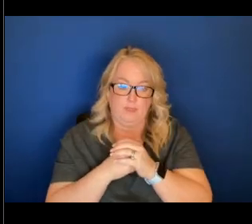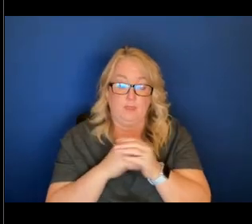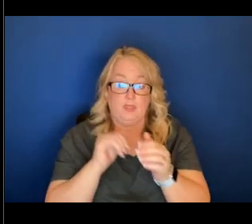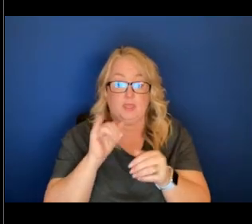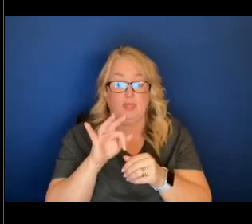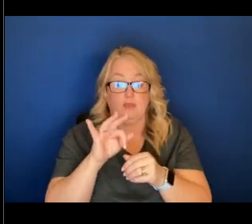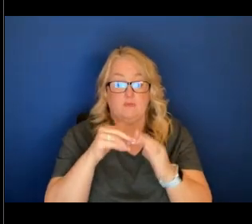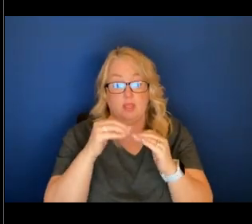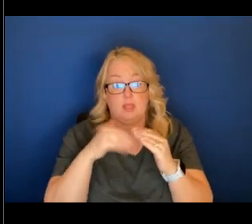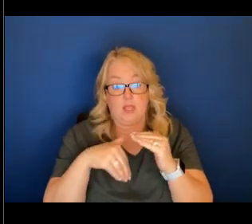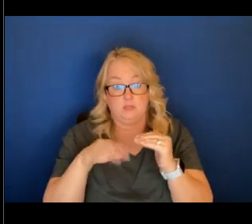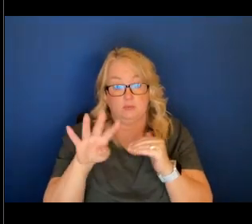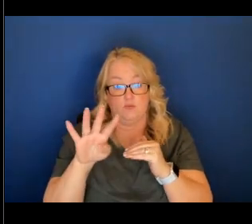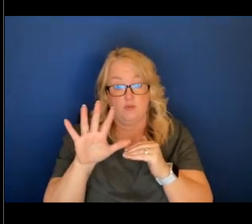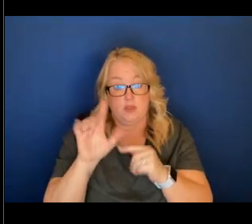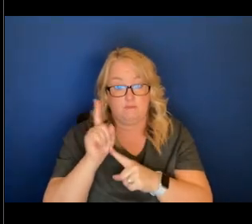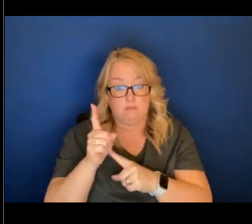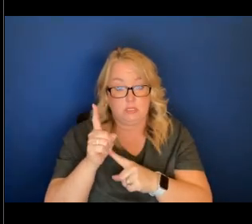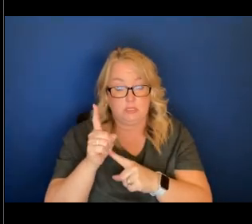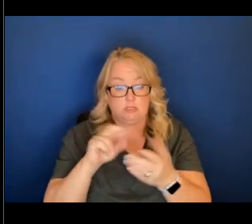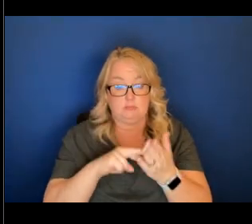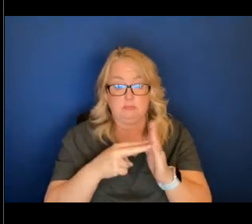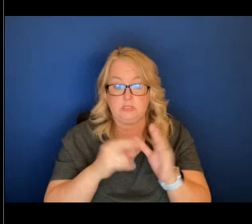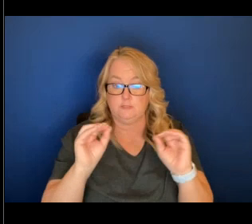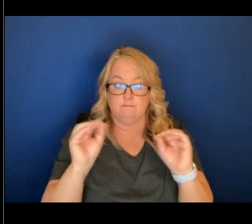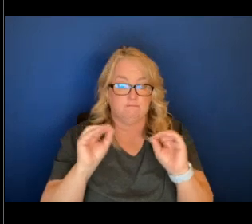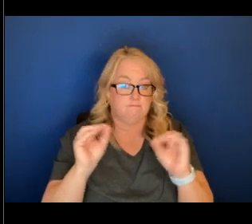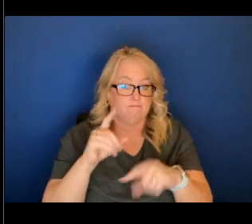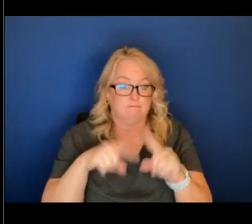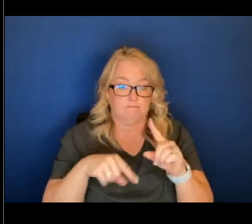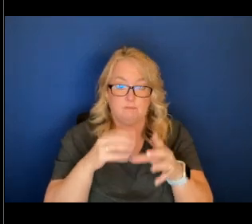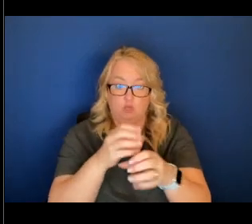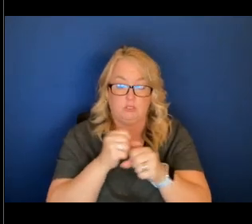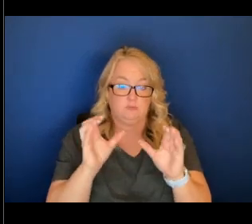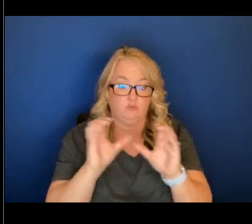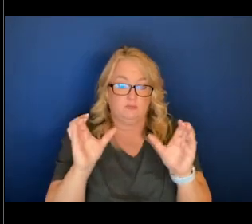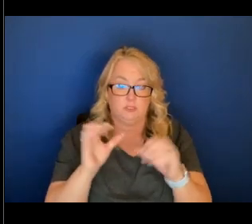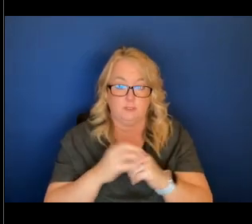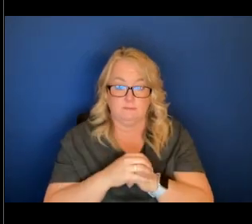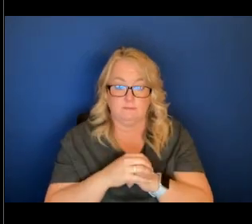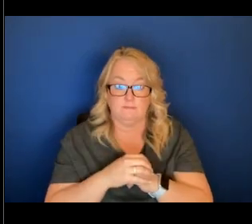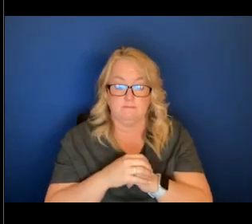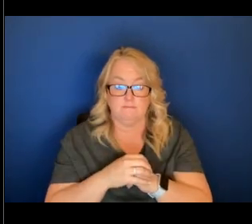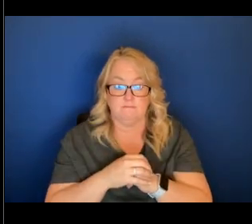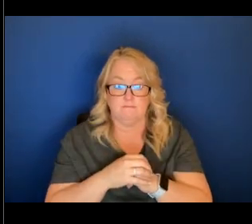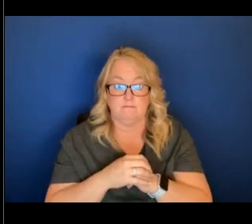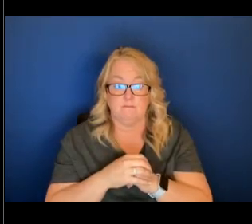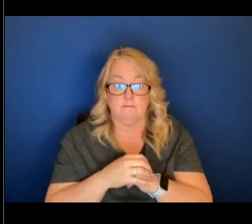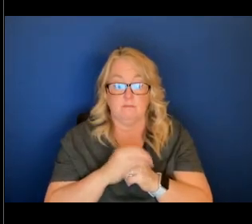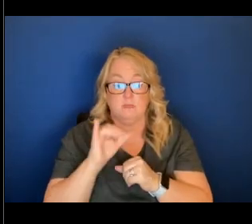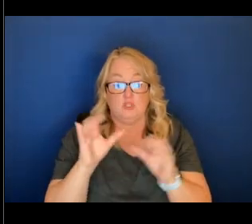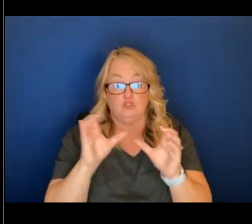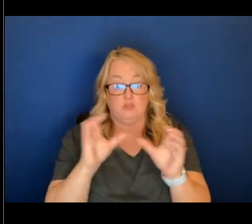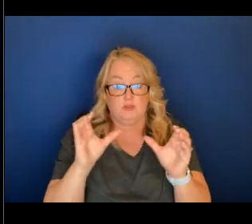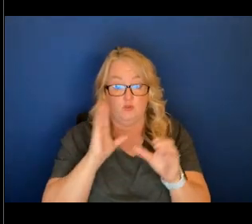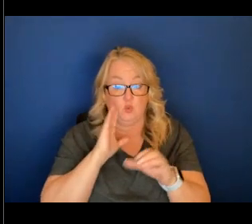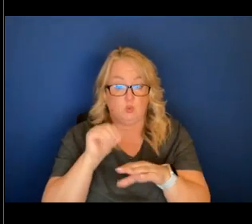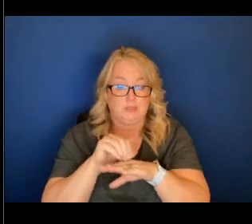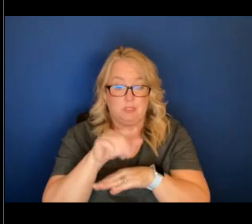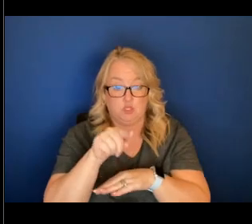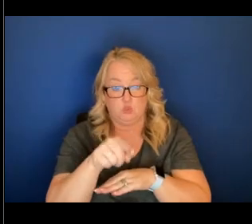attend for less than 45 minutes, you will not receive an attendance certificate. The attendance certificate will be sent to you